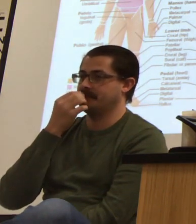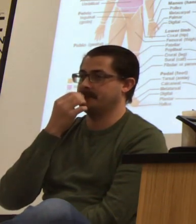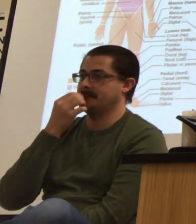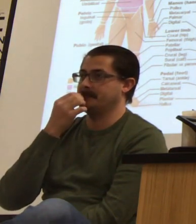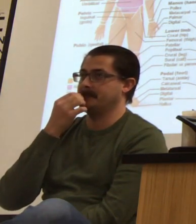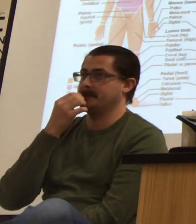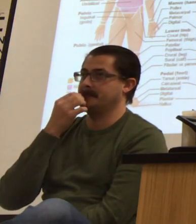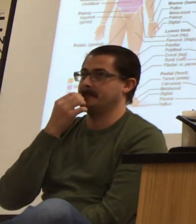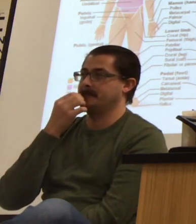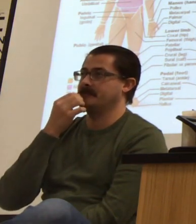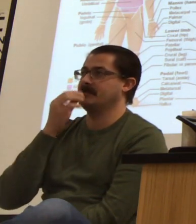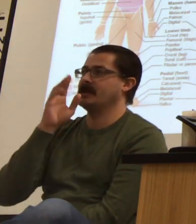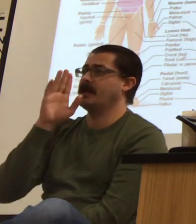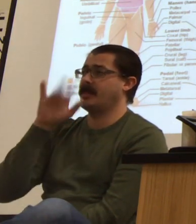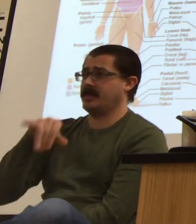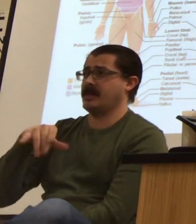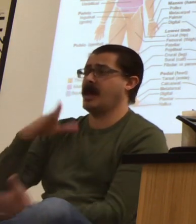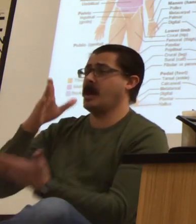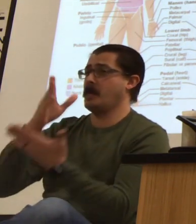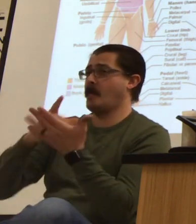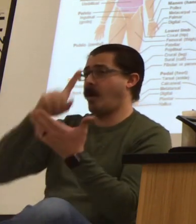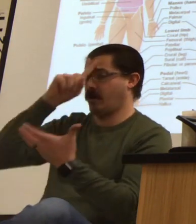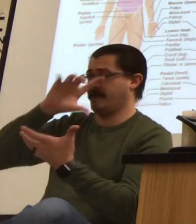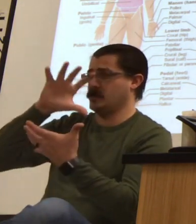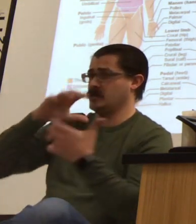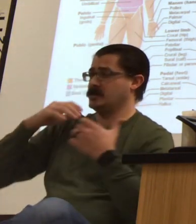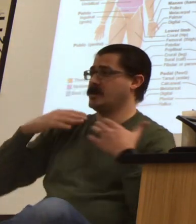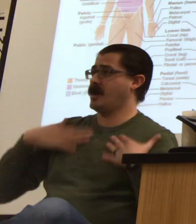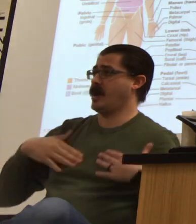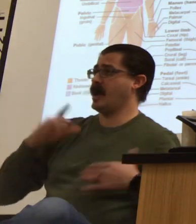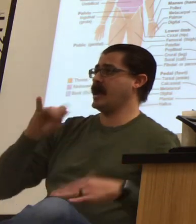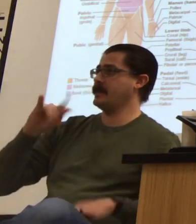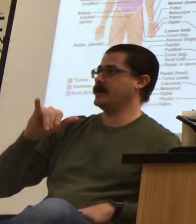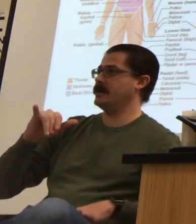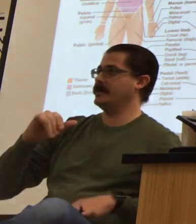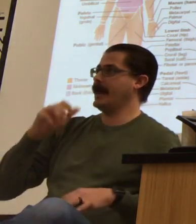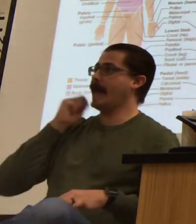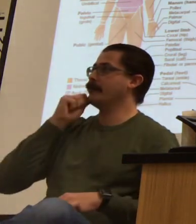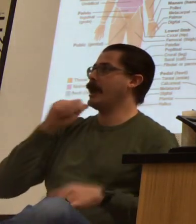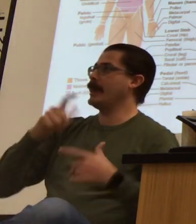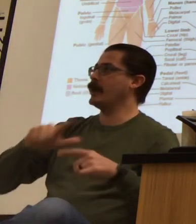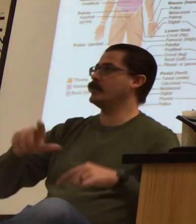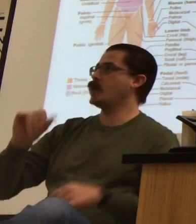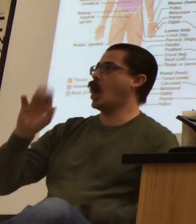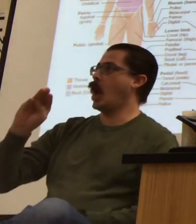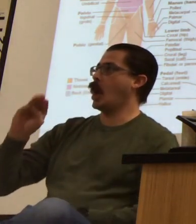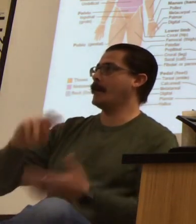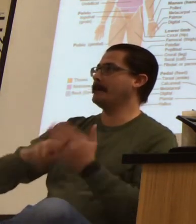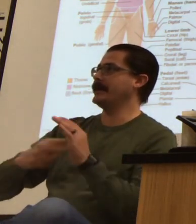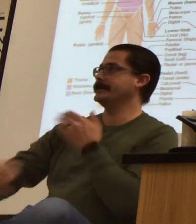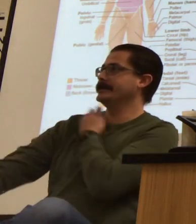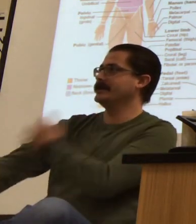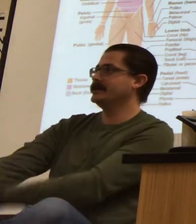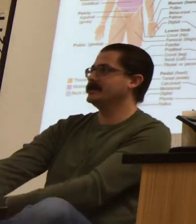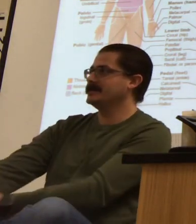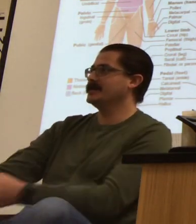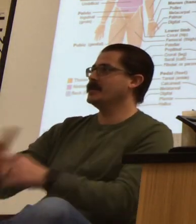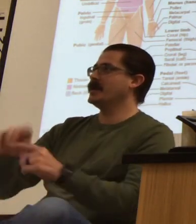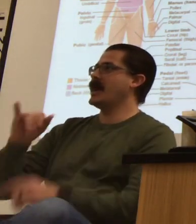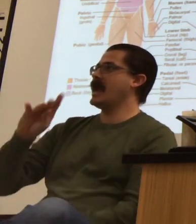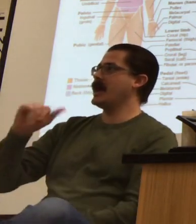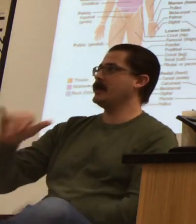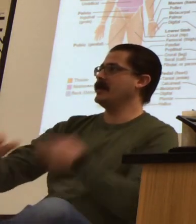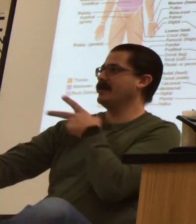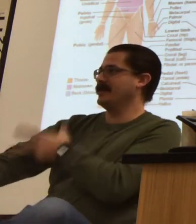So that's a point of confusion in anatomy, because everyday language, arm means this whole thing. But in anatomy, arm is only this first part.